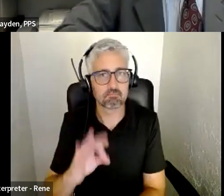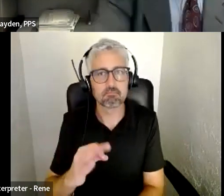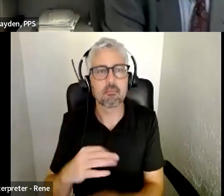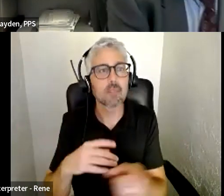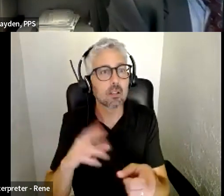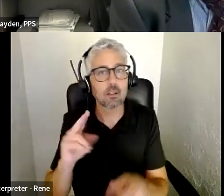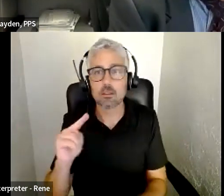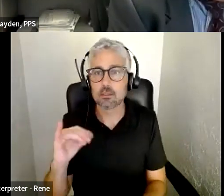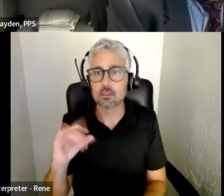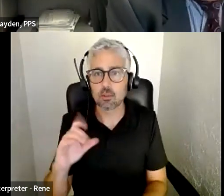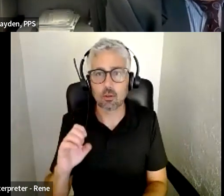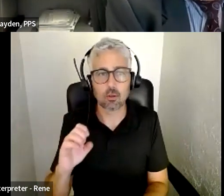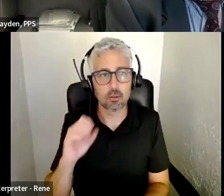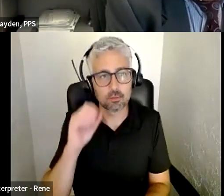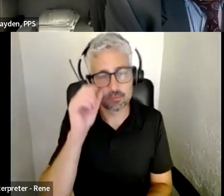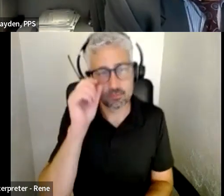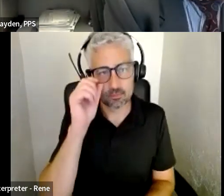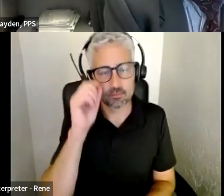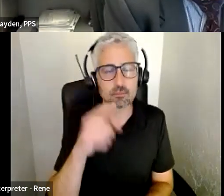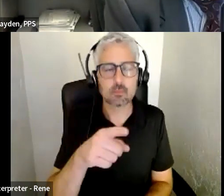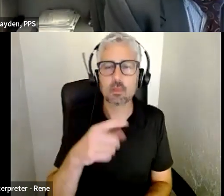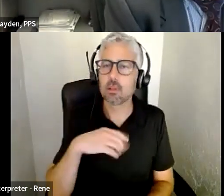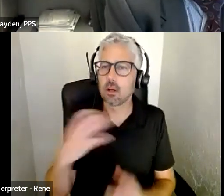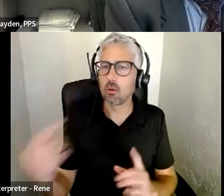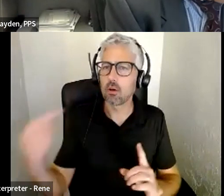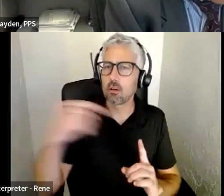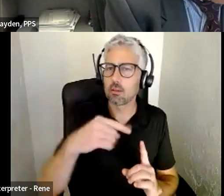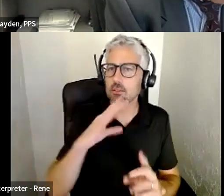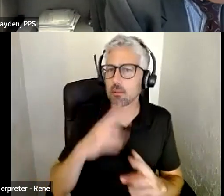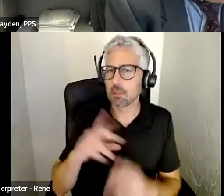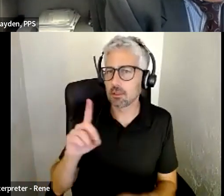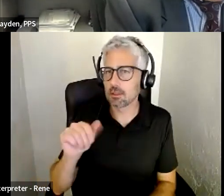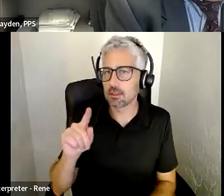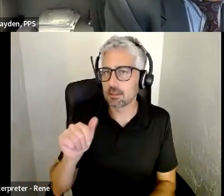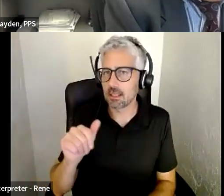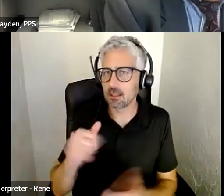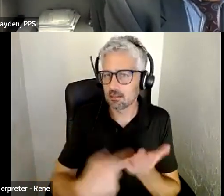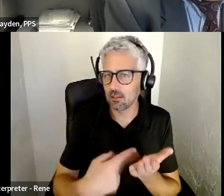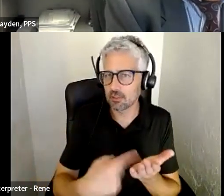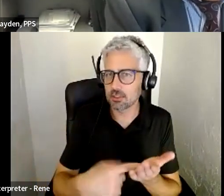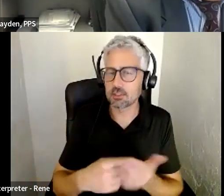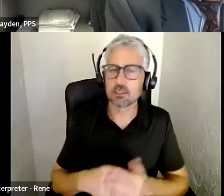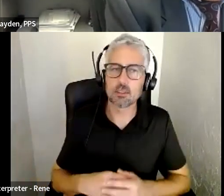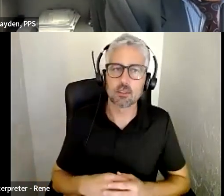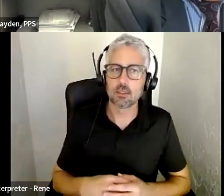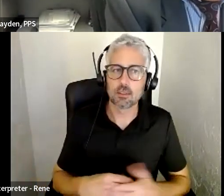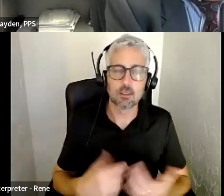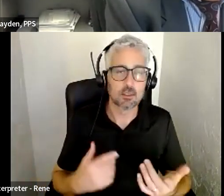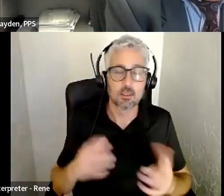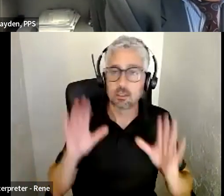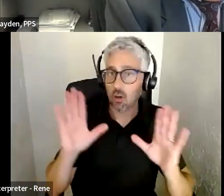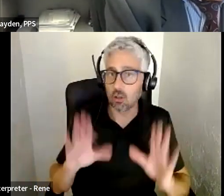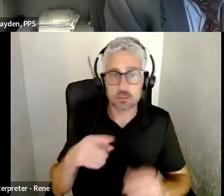Yeah, I wanted to jump back to the data conversation. I think it's terrific,